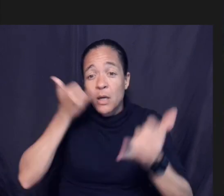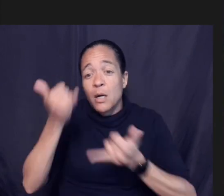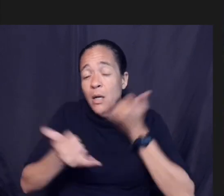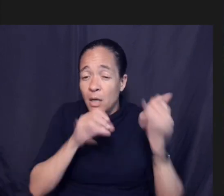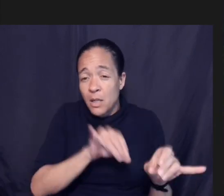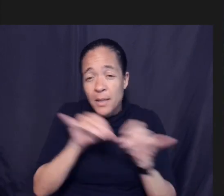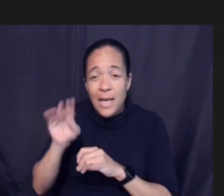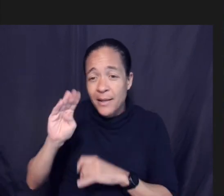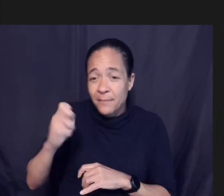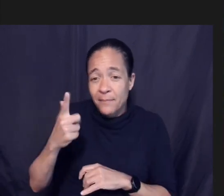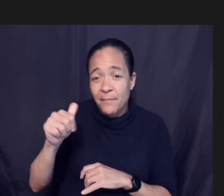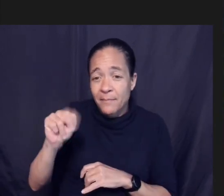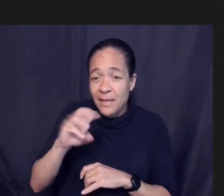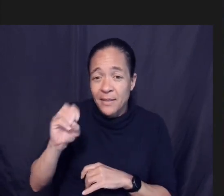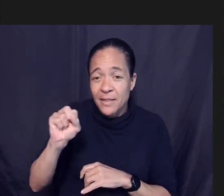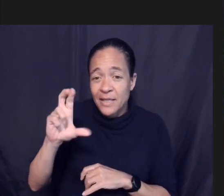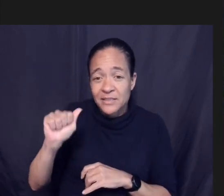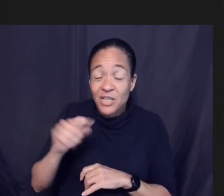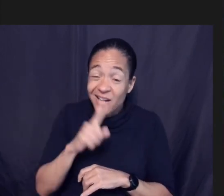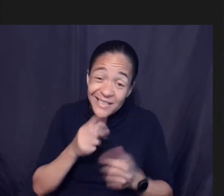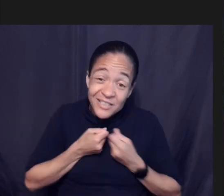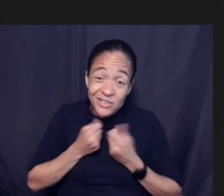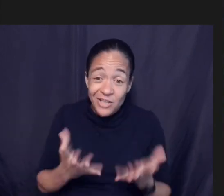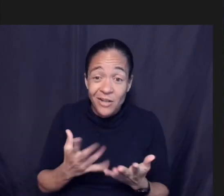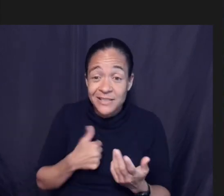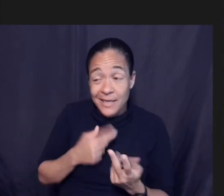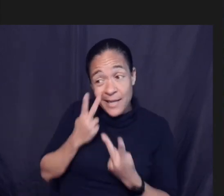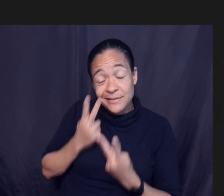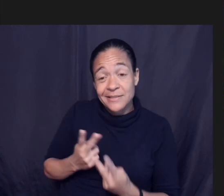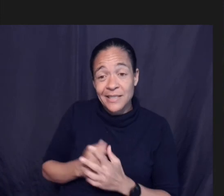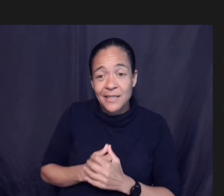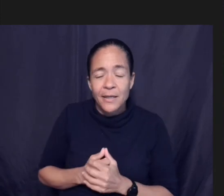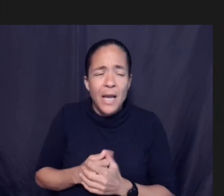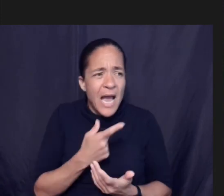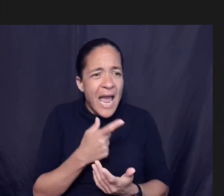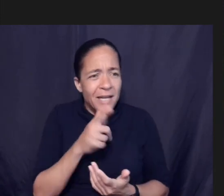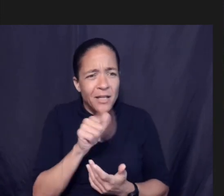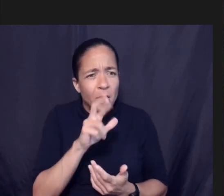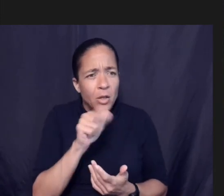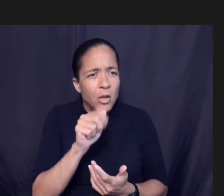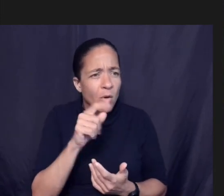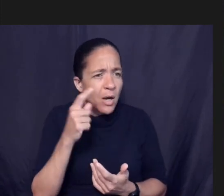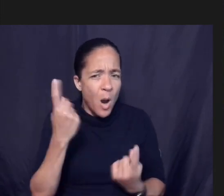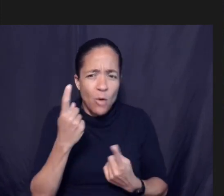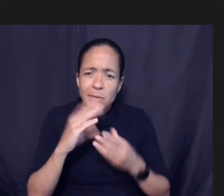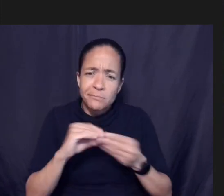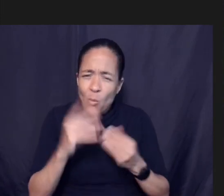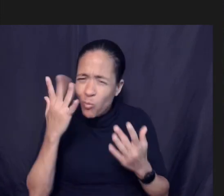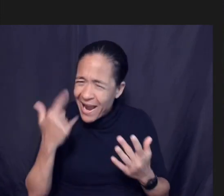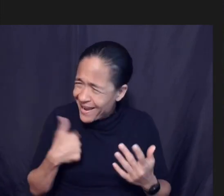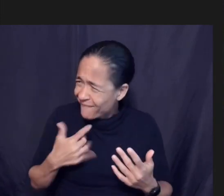Like everyone said, it is, and I can see it firsthand. And she's always on like, why am I so tired after this?